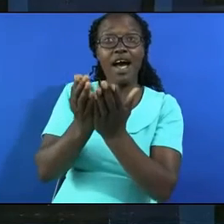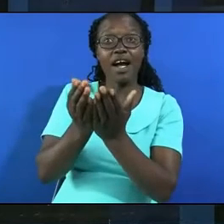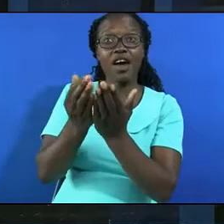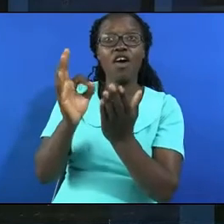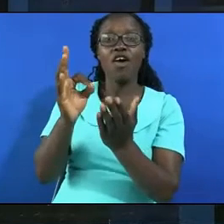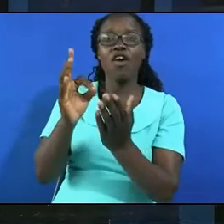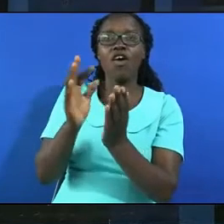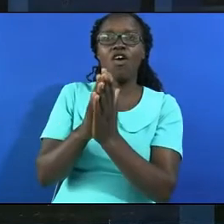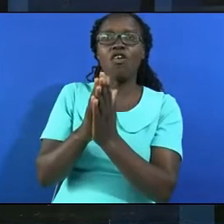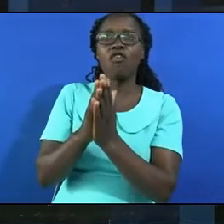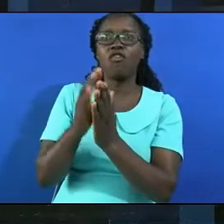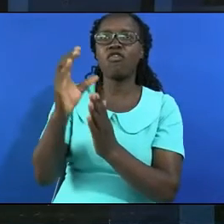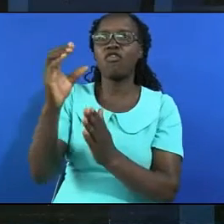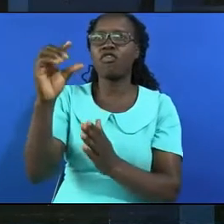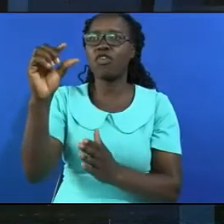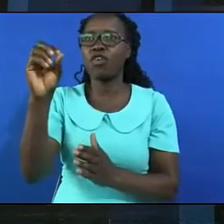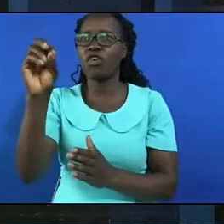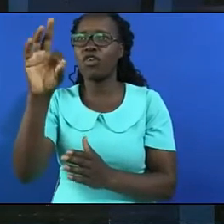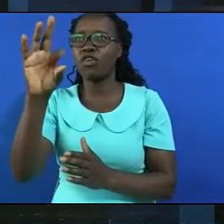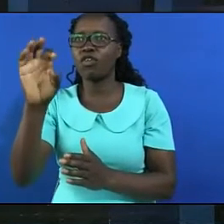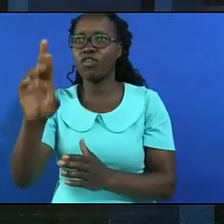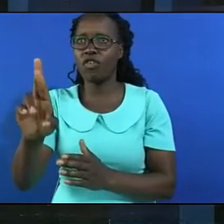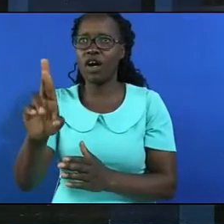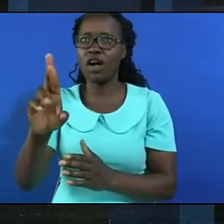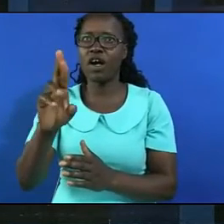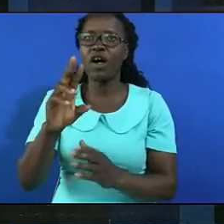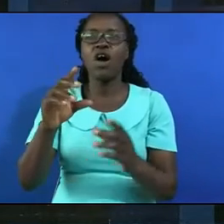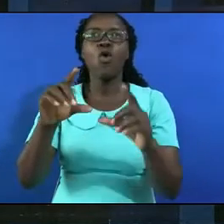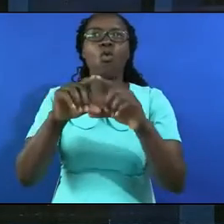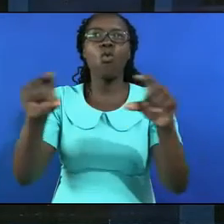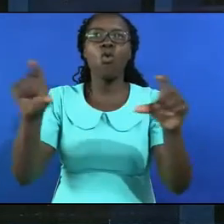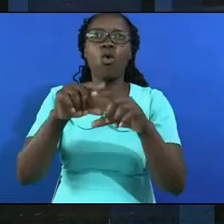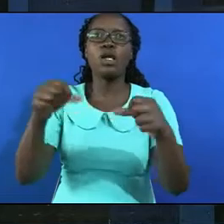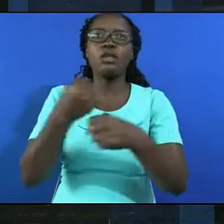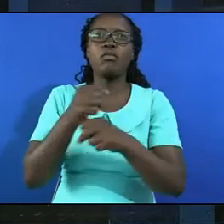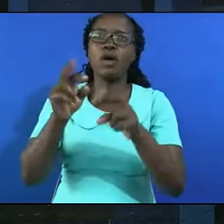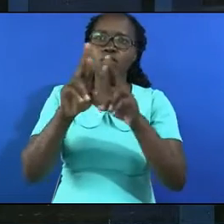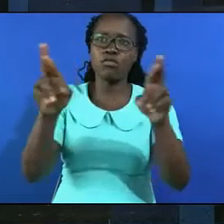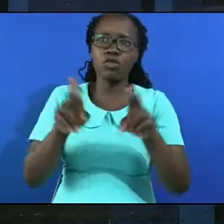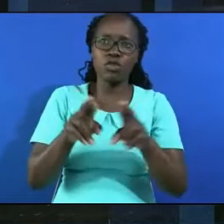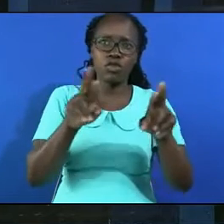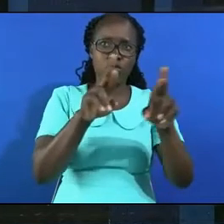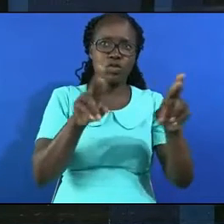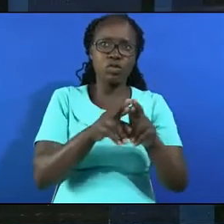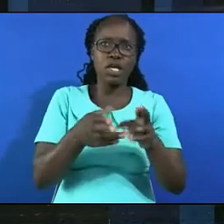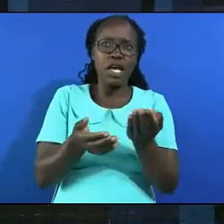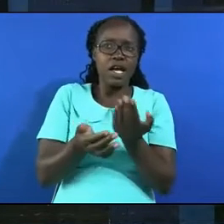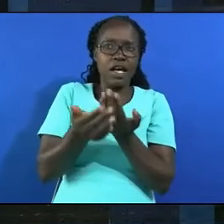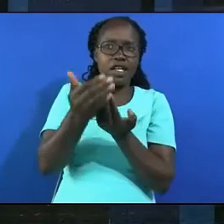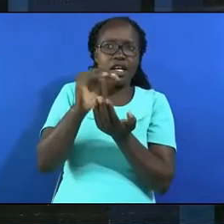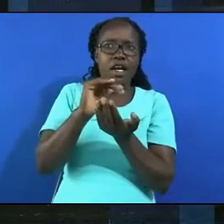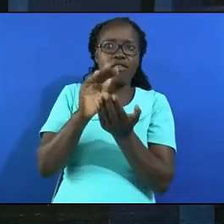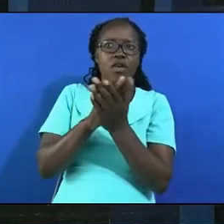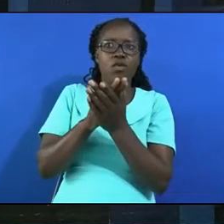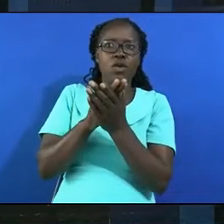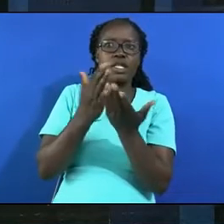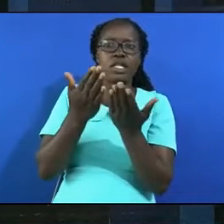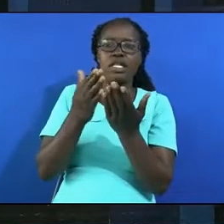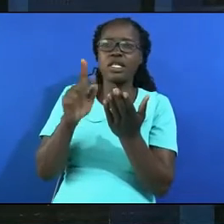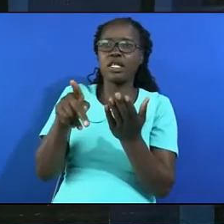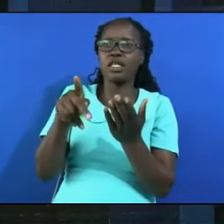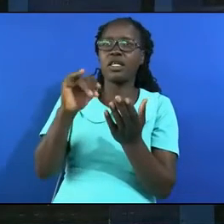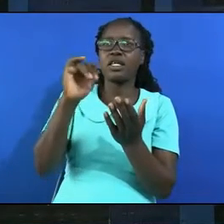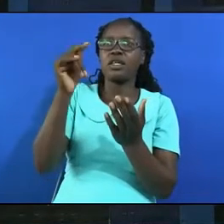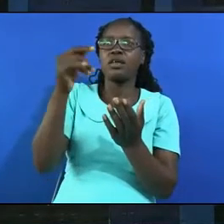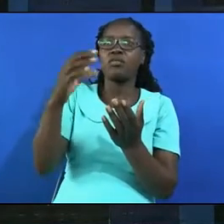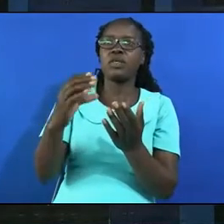of cypress wood. Make rooms in it and coat it with pitch inside out.